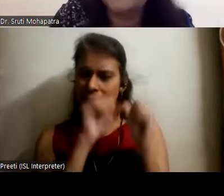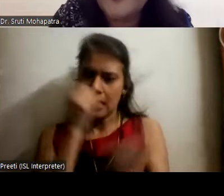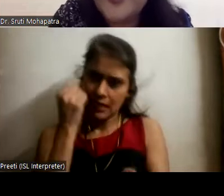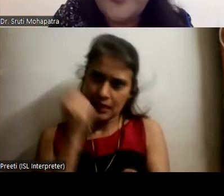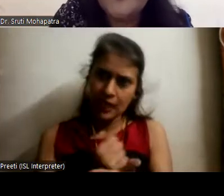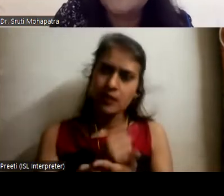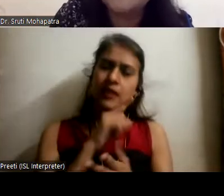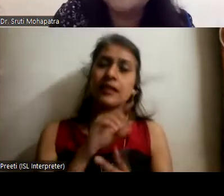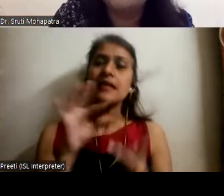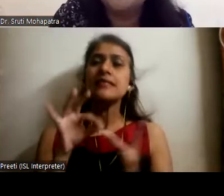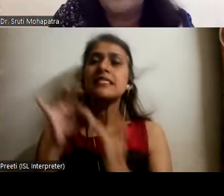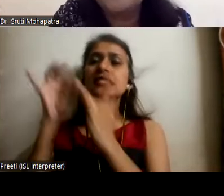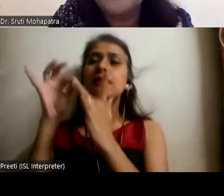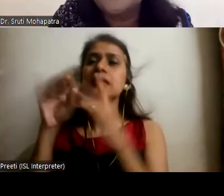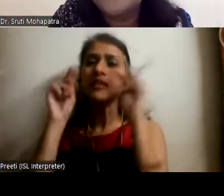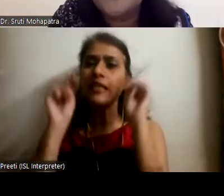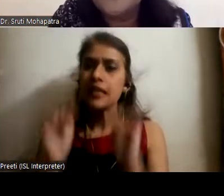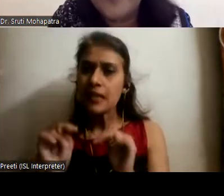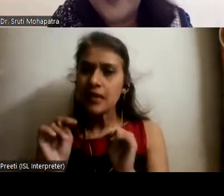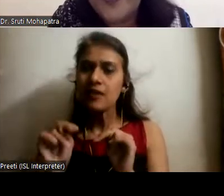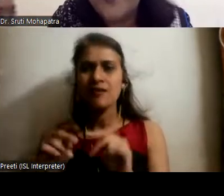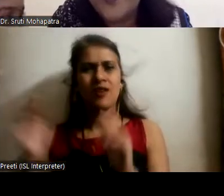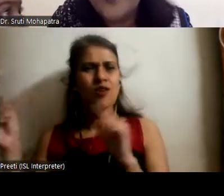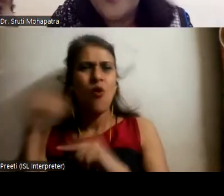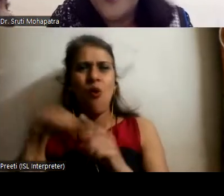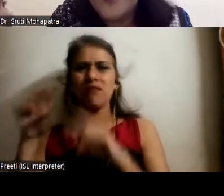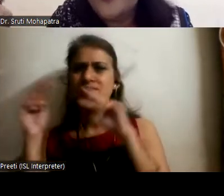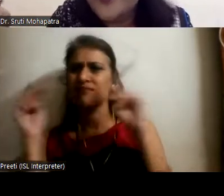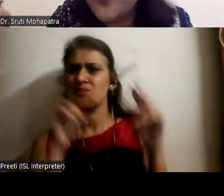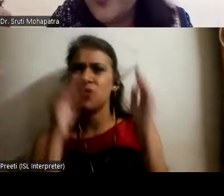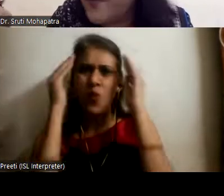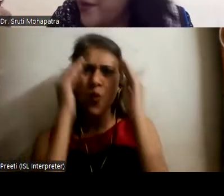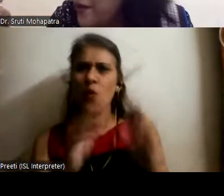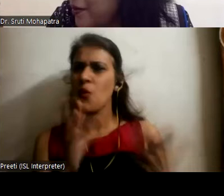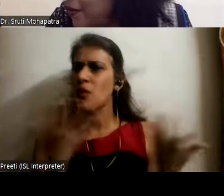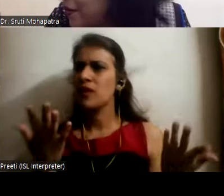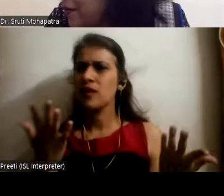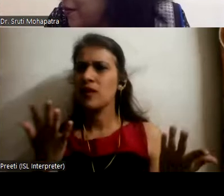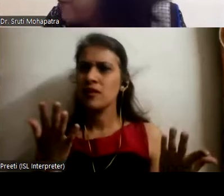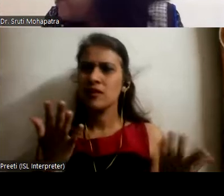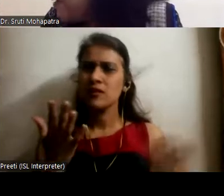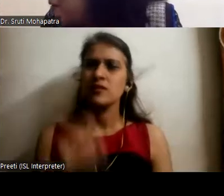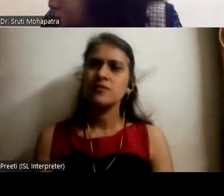their special needs were not being considered by anyone. And so